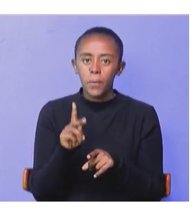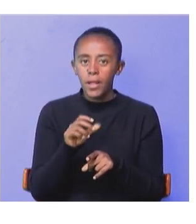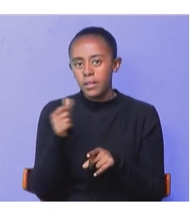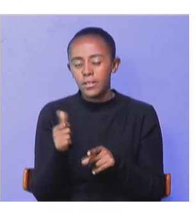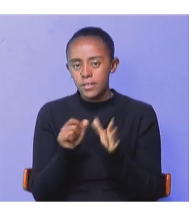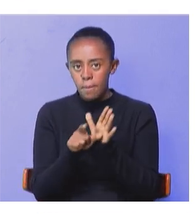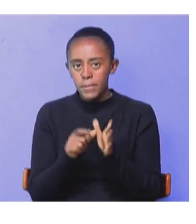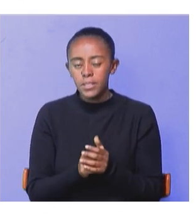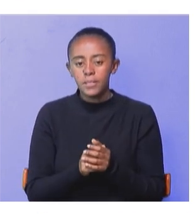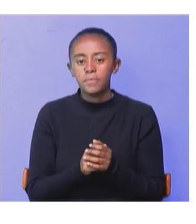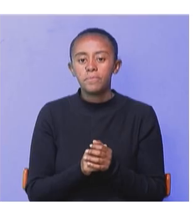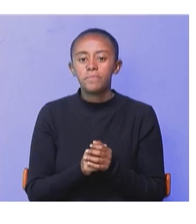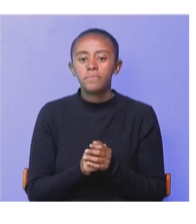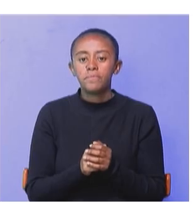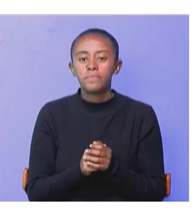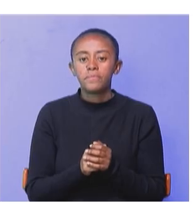example.